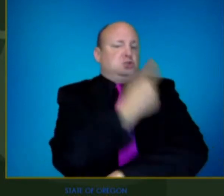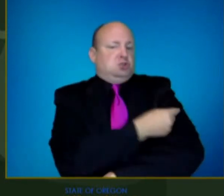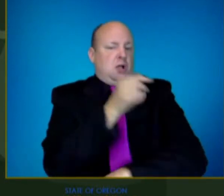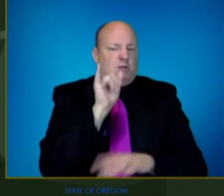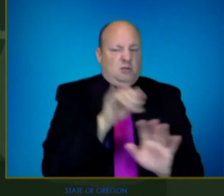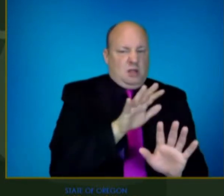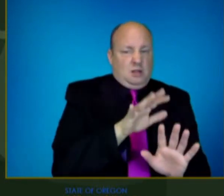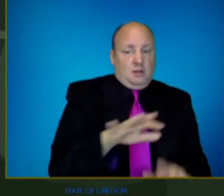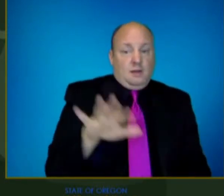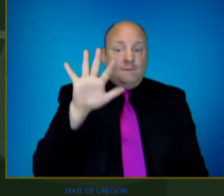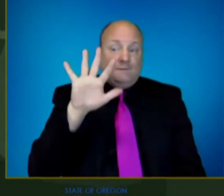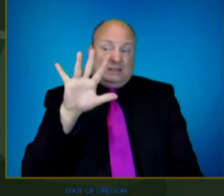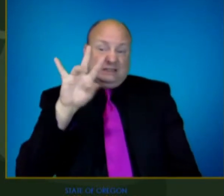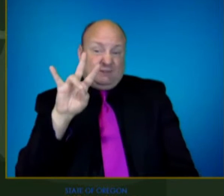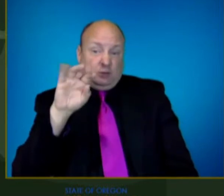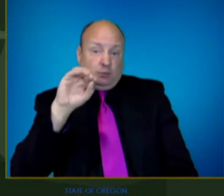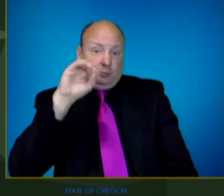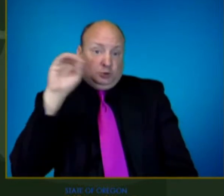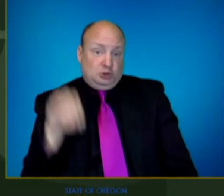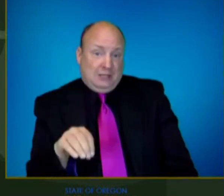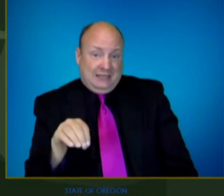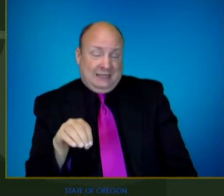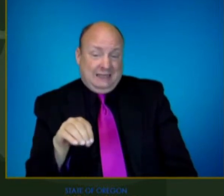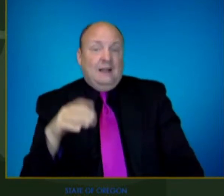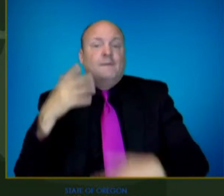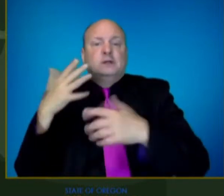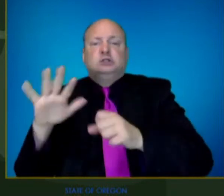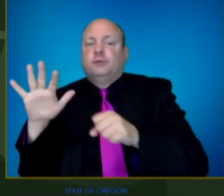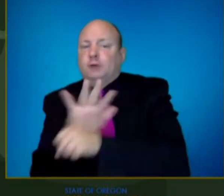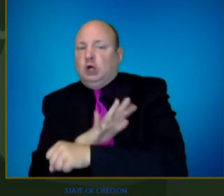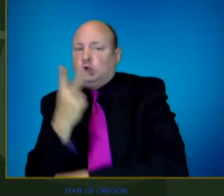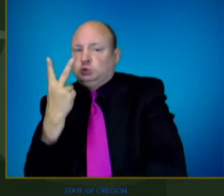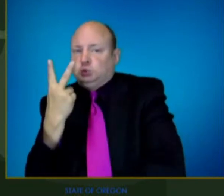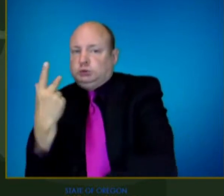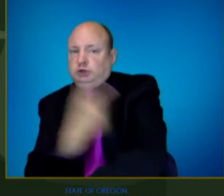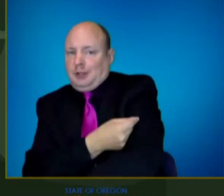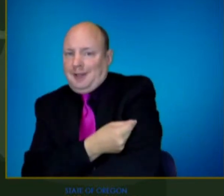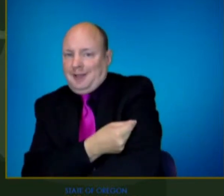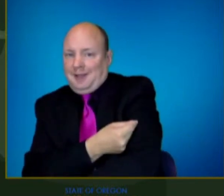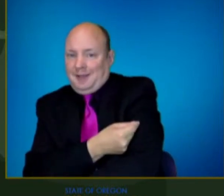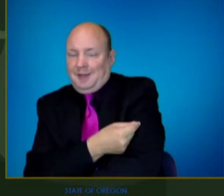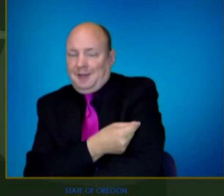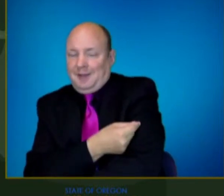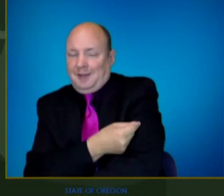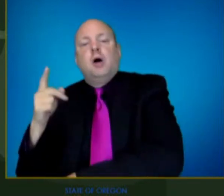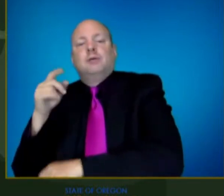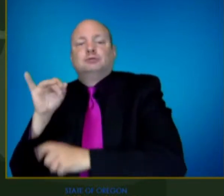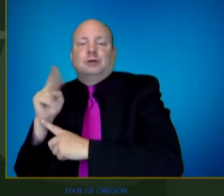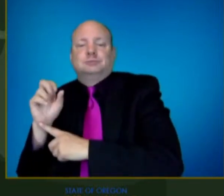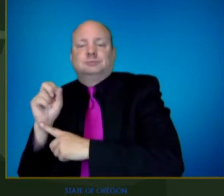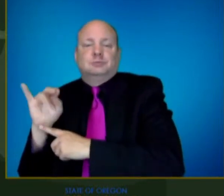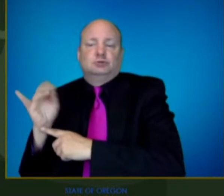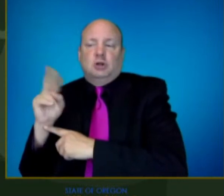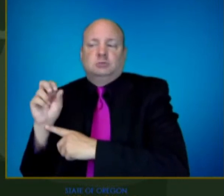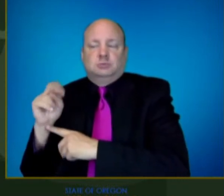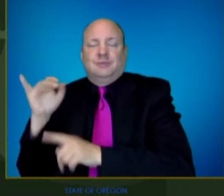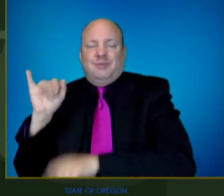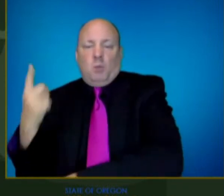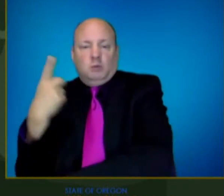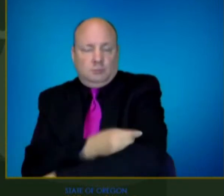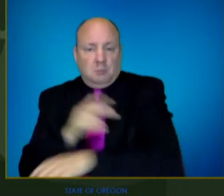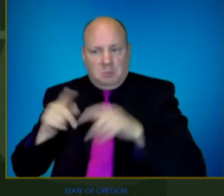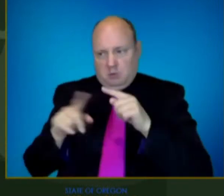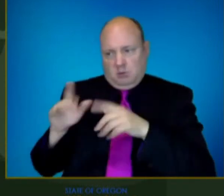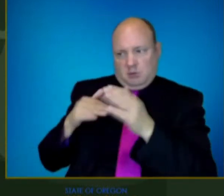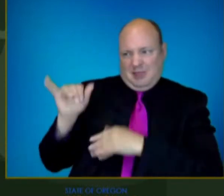vaccinated. Oregon continues to outpace the national averages for first and second doses. We continue to rank 12th in the country for the percentage